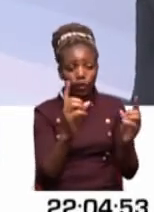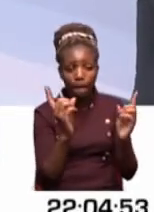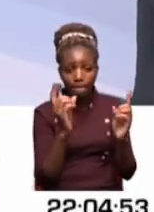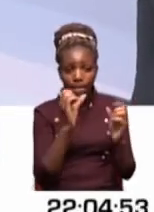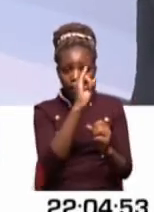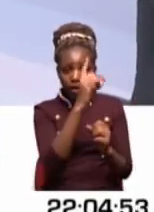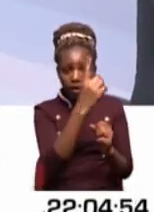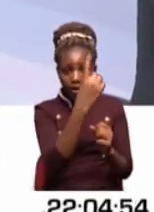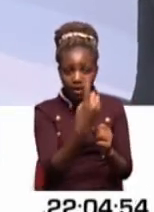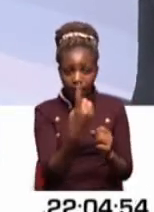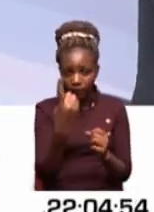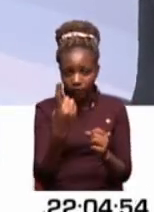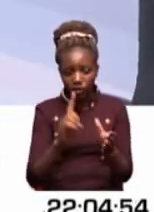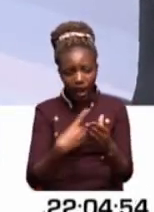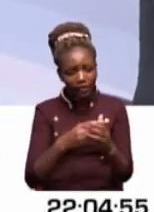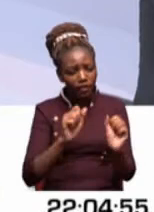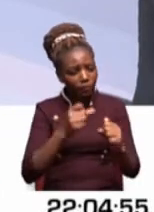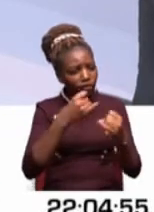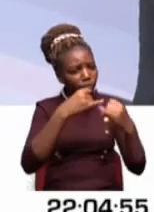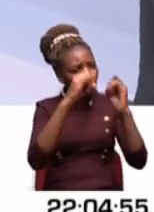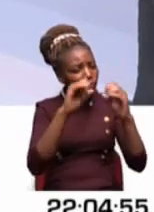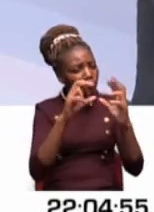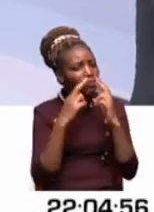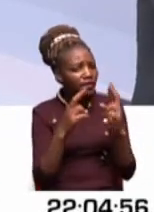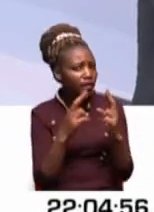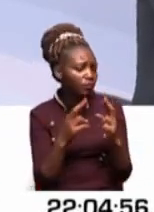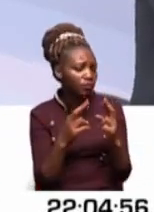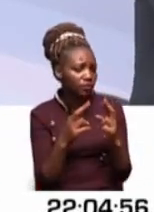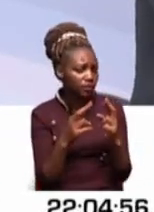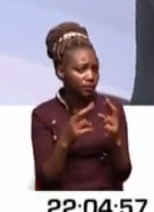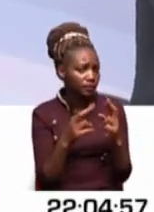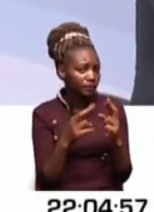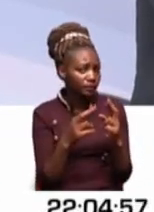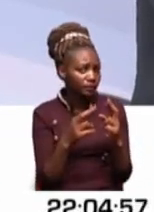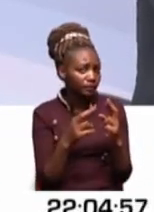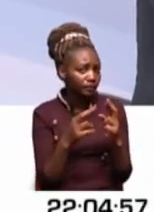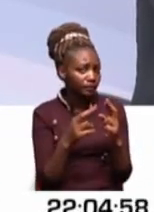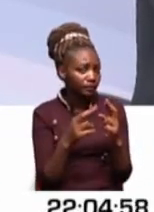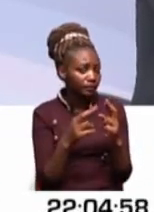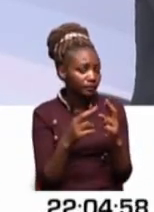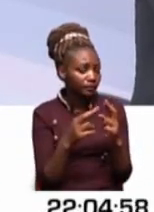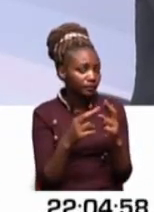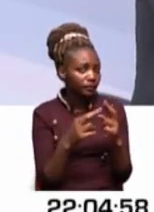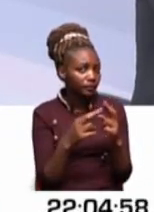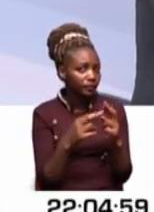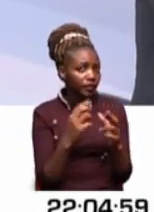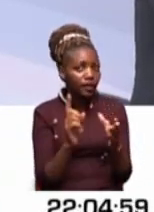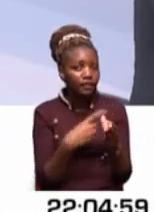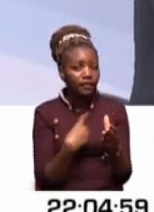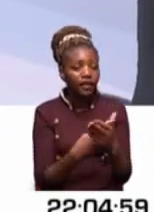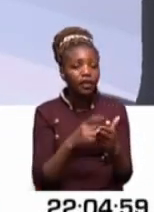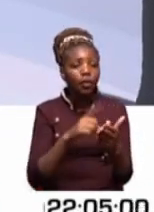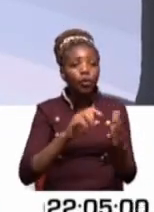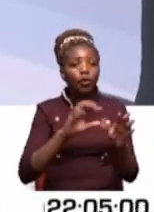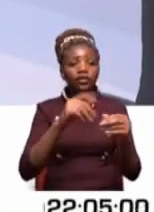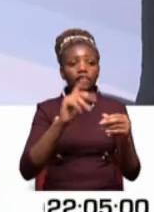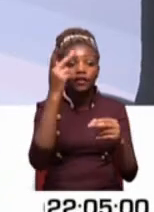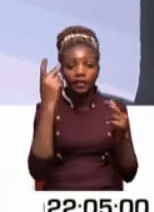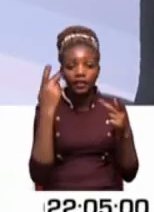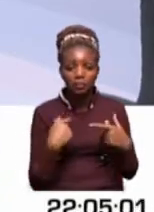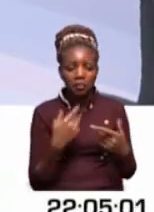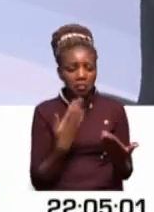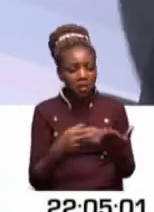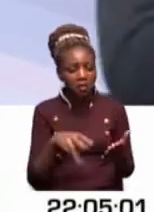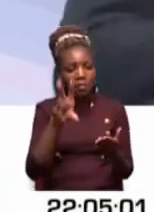are yet to be implemented. Their products yet to be felt by the people. What gives a Kenyan, for instance, in Mandera, a